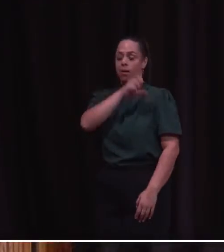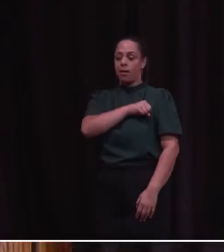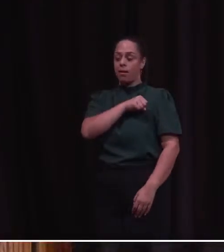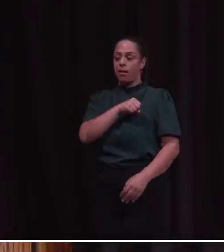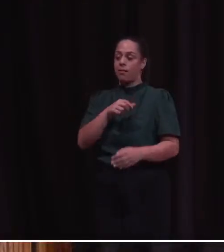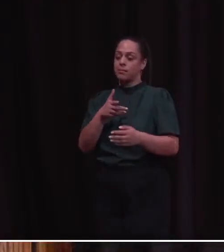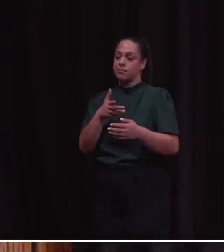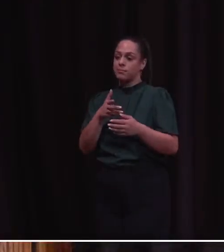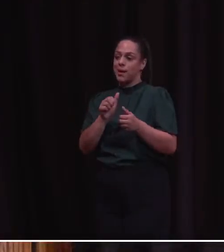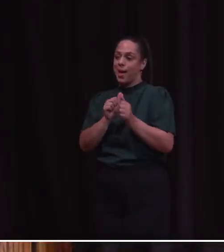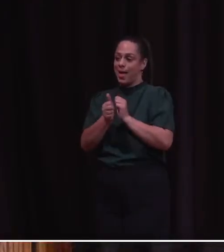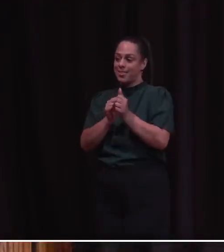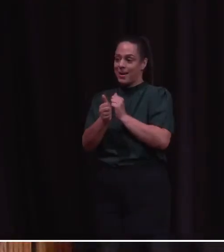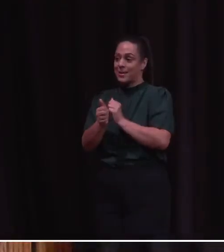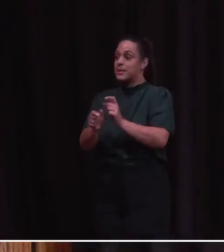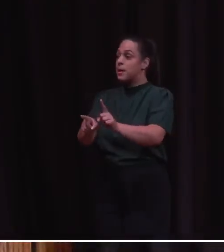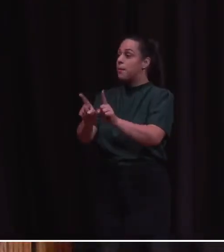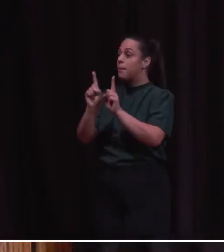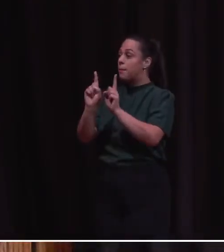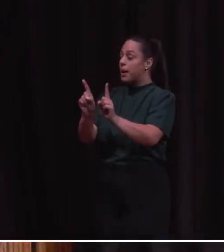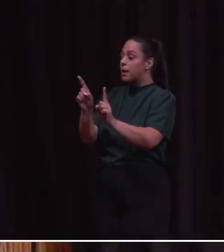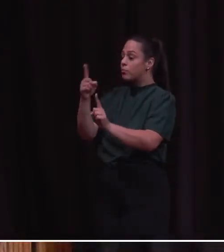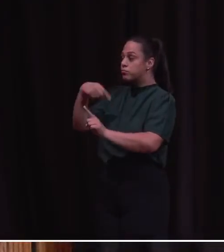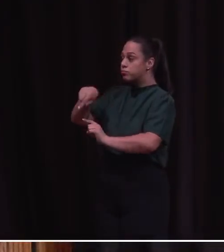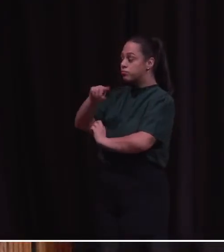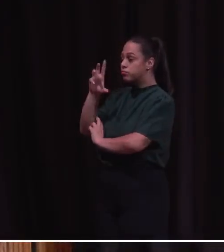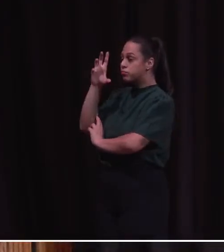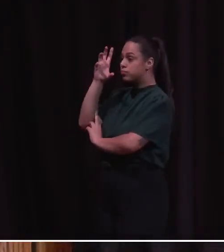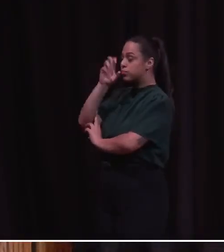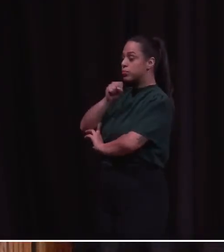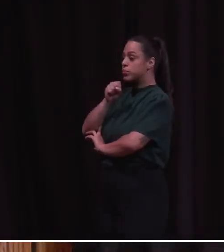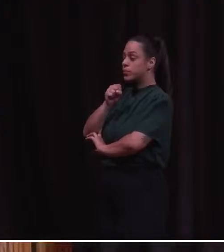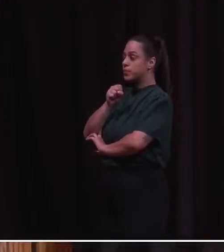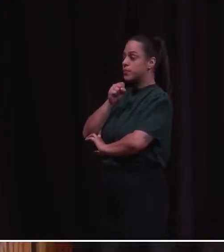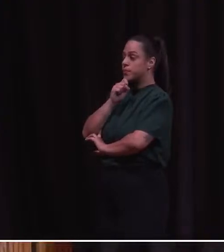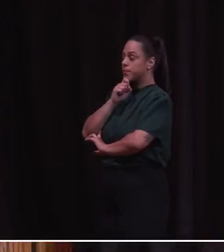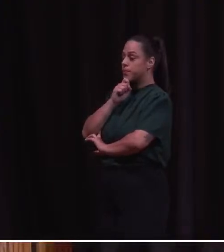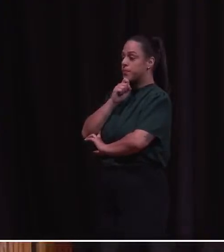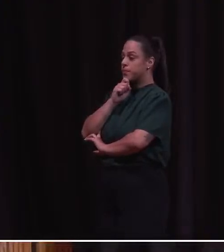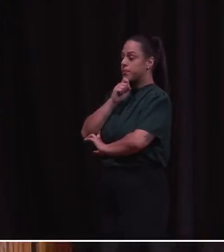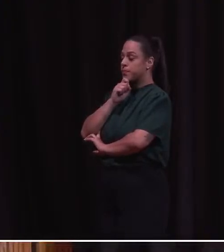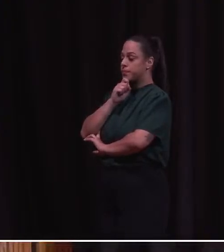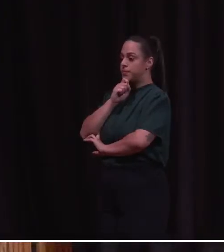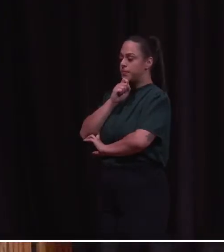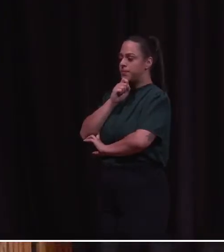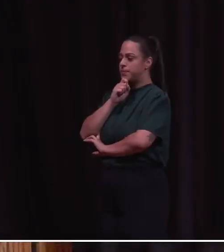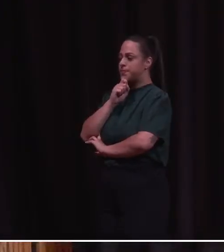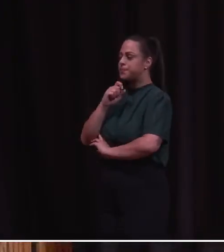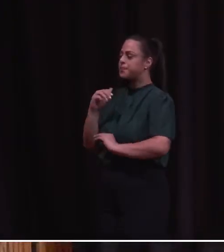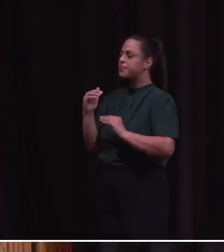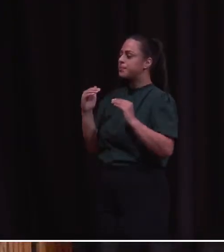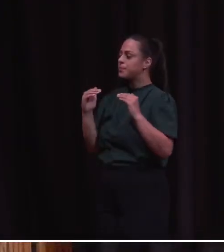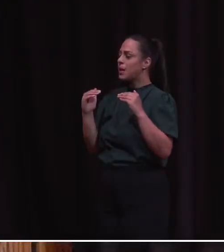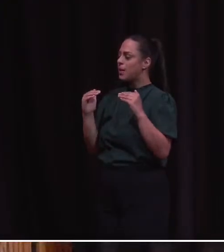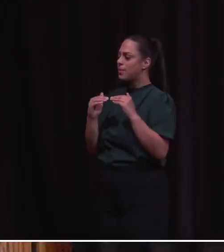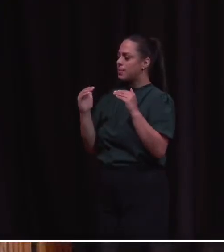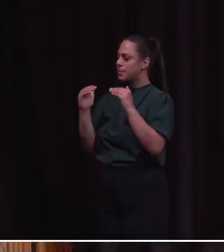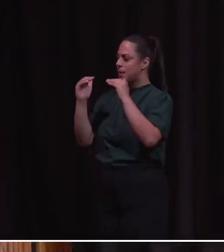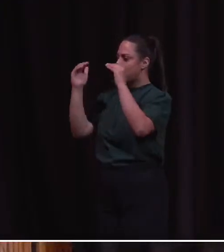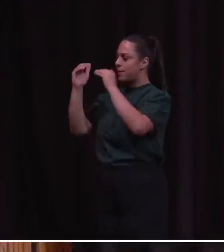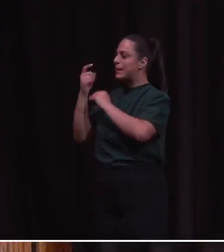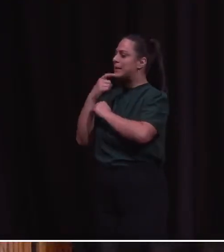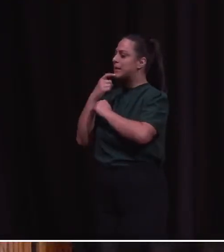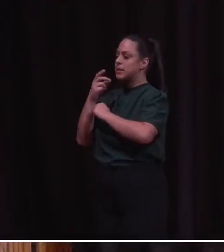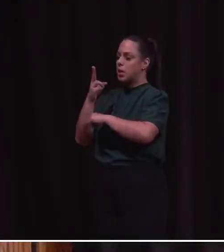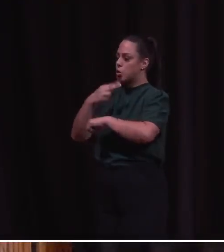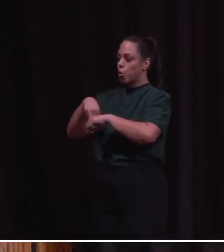to have what they called unnatural testosterone levels that are higher